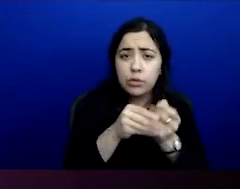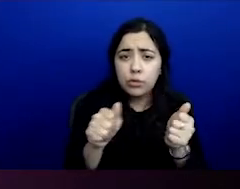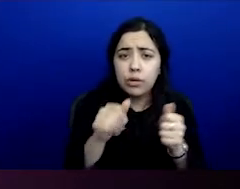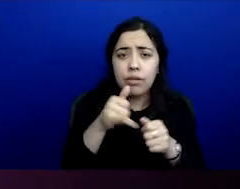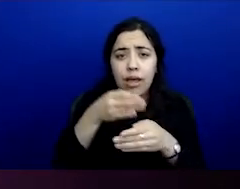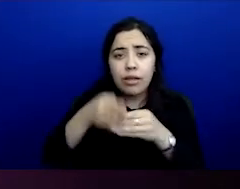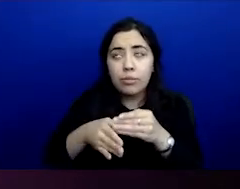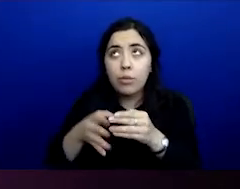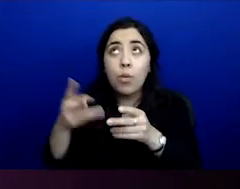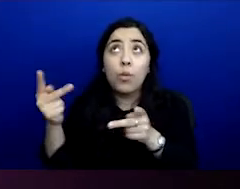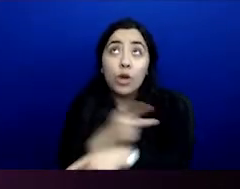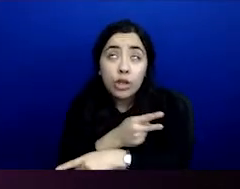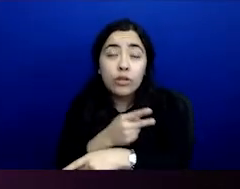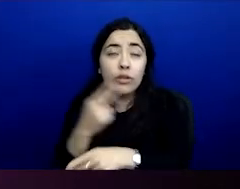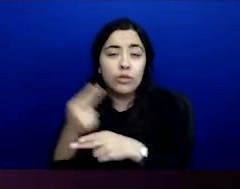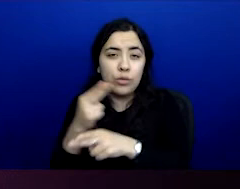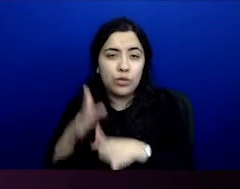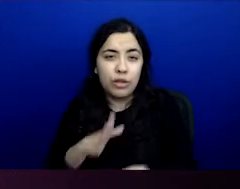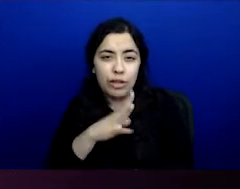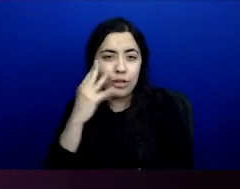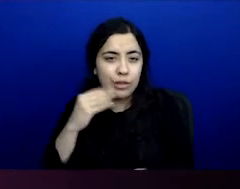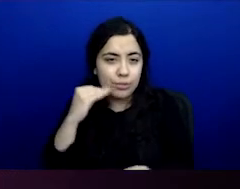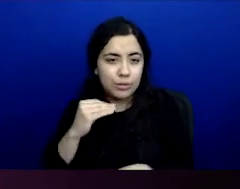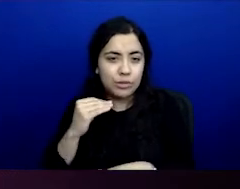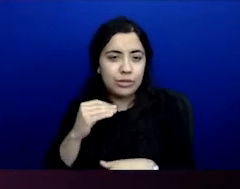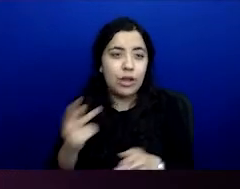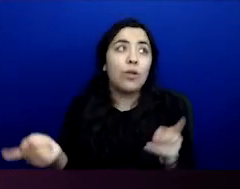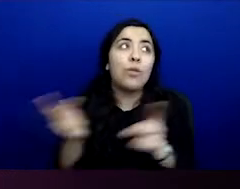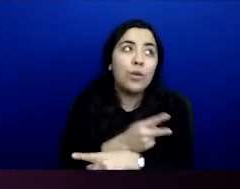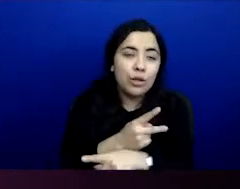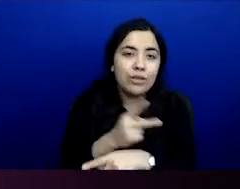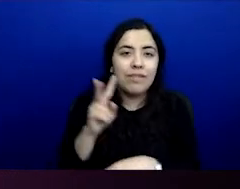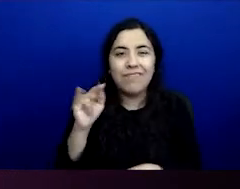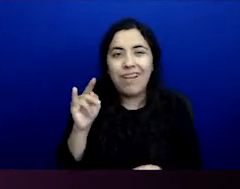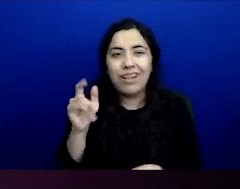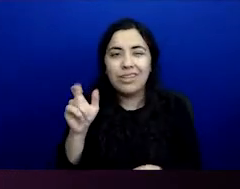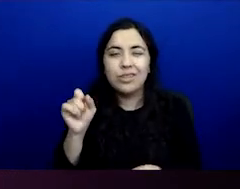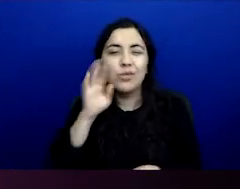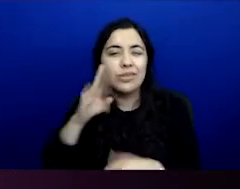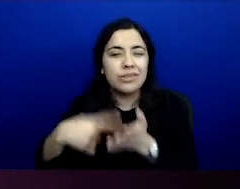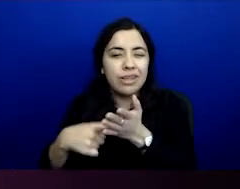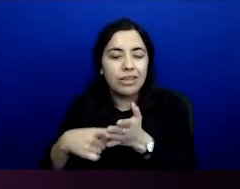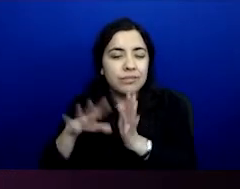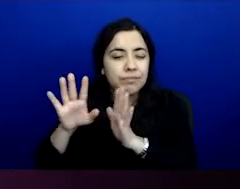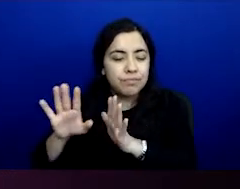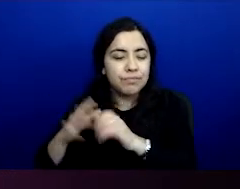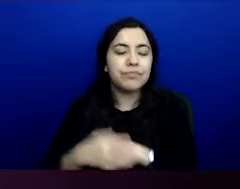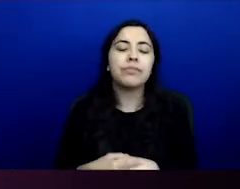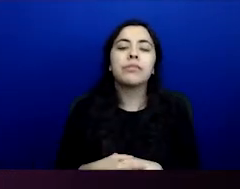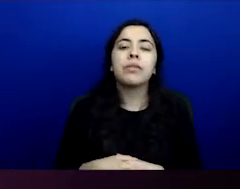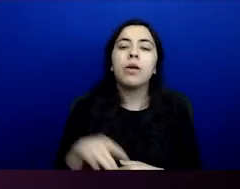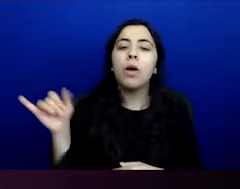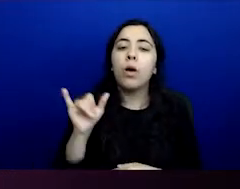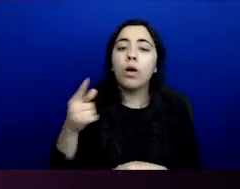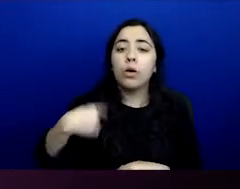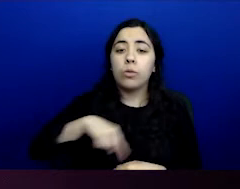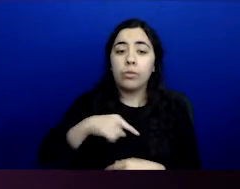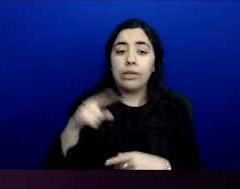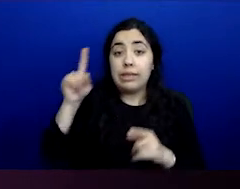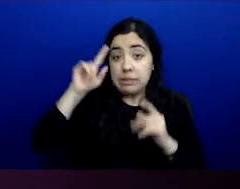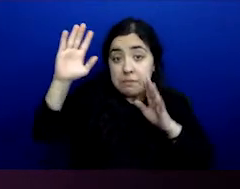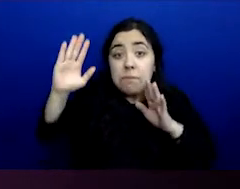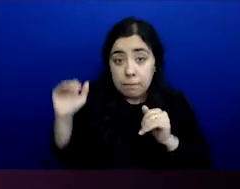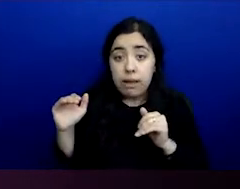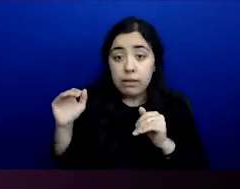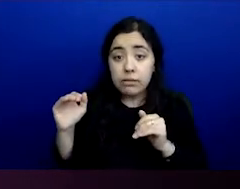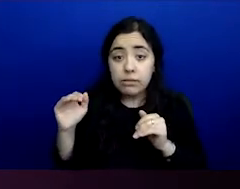a worse user experience and worse core web vitals, which we'll talk about in a minute. And then we also expect that